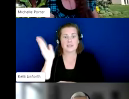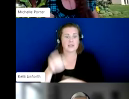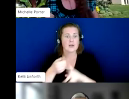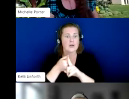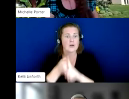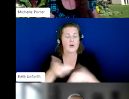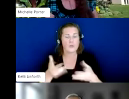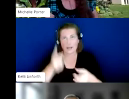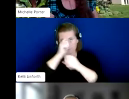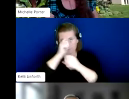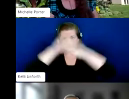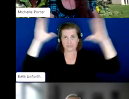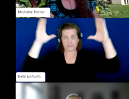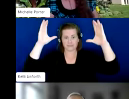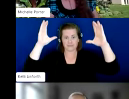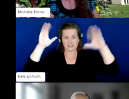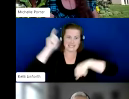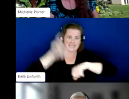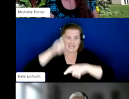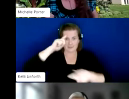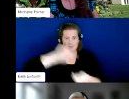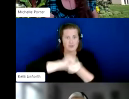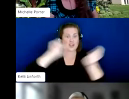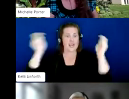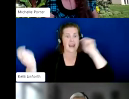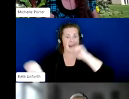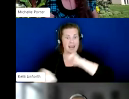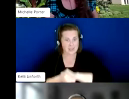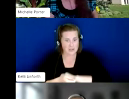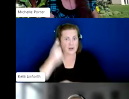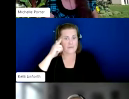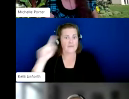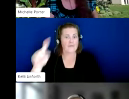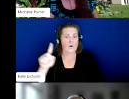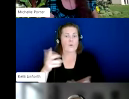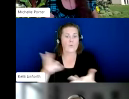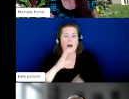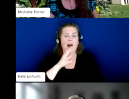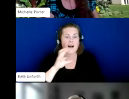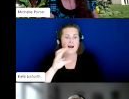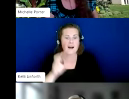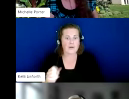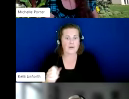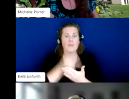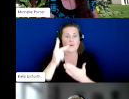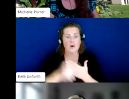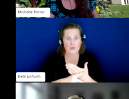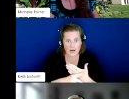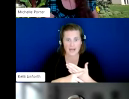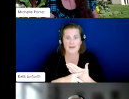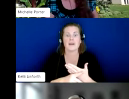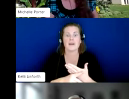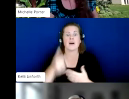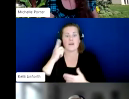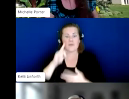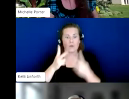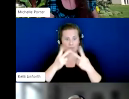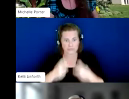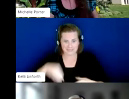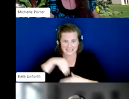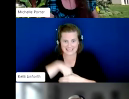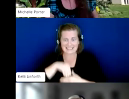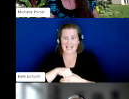to counter internalized ageism. And we are joined by our speaker, Michelle Porter, who is the director for the